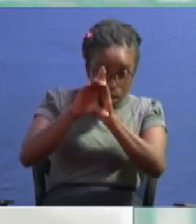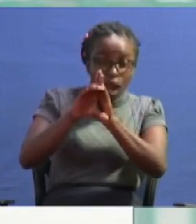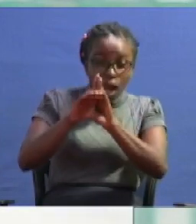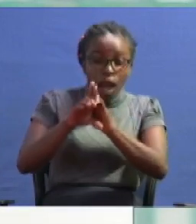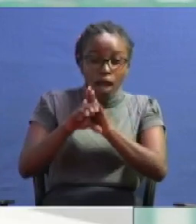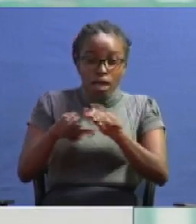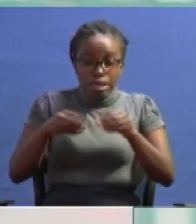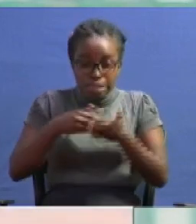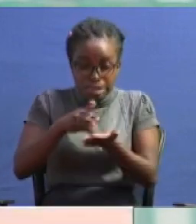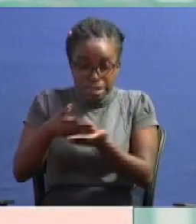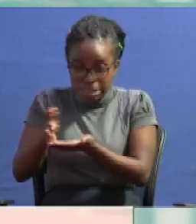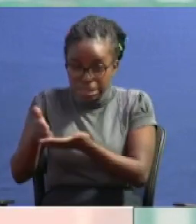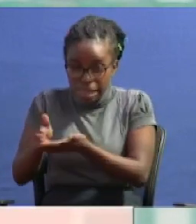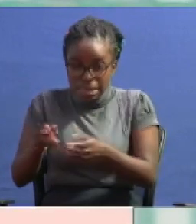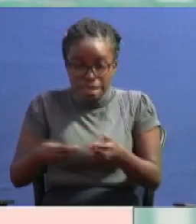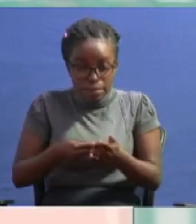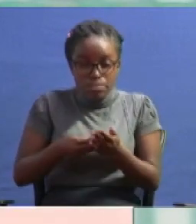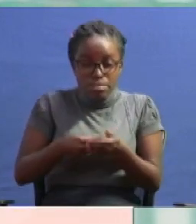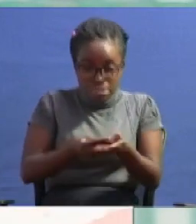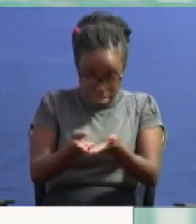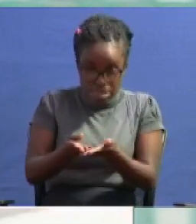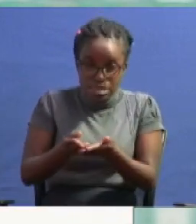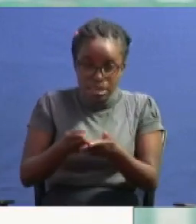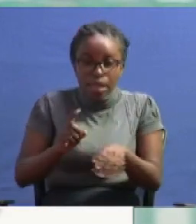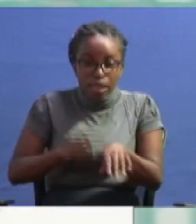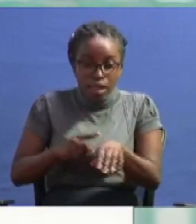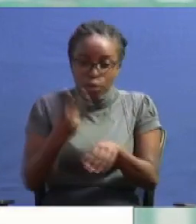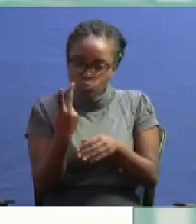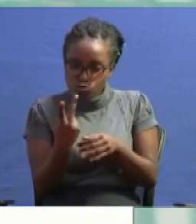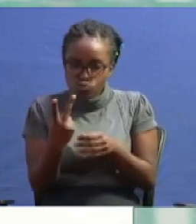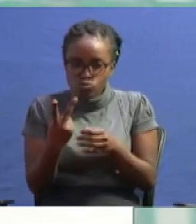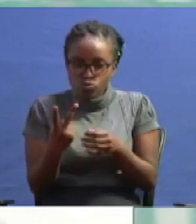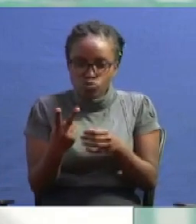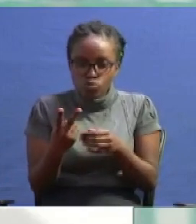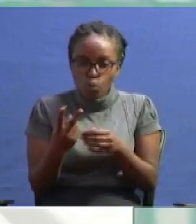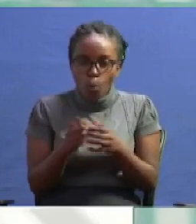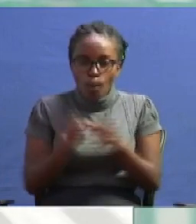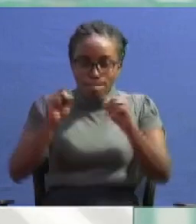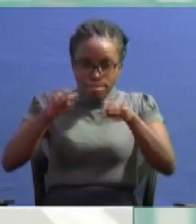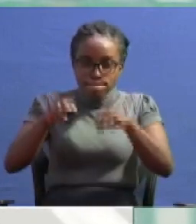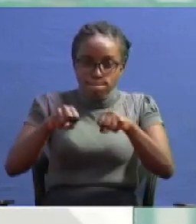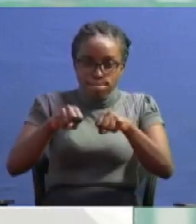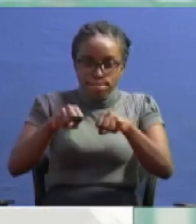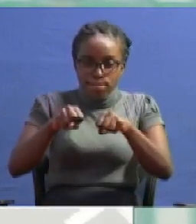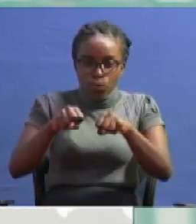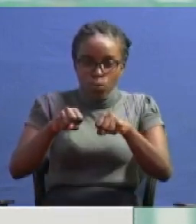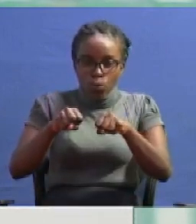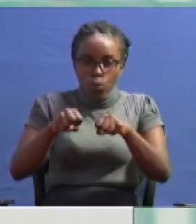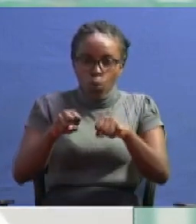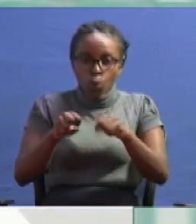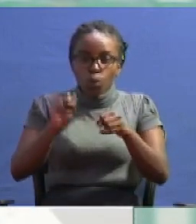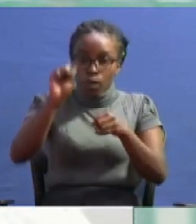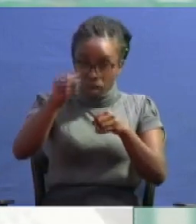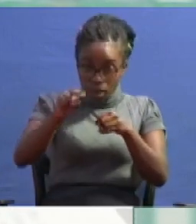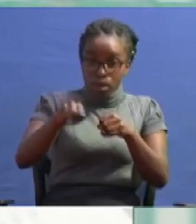want to sell. So there can be two possibilities here. The first possibility is, maybe William